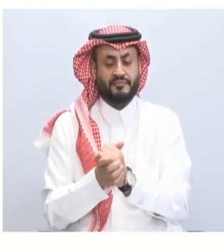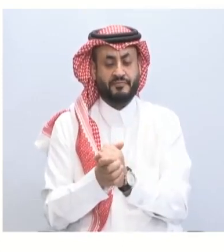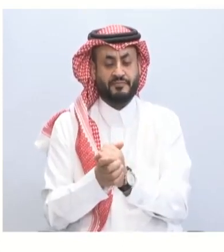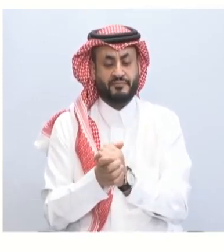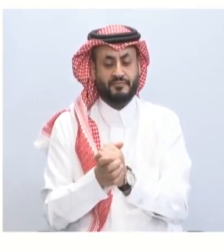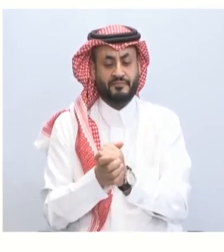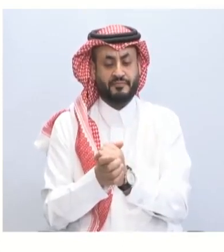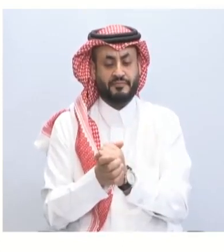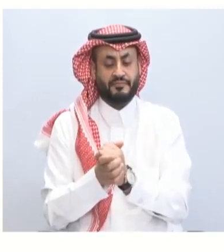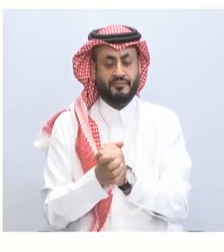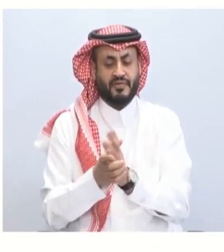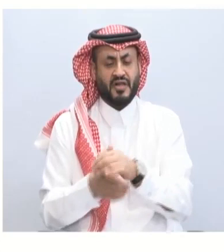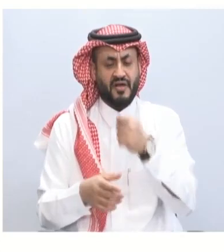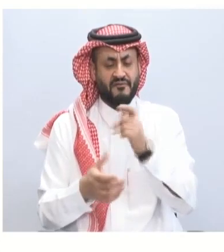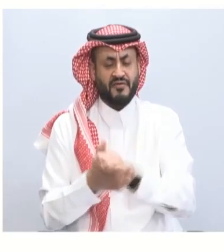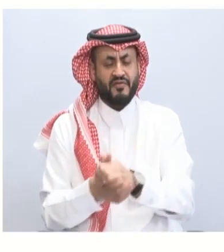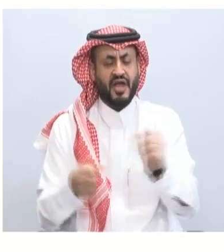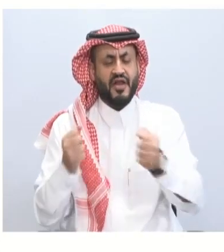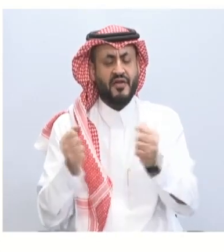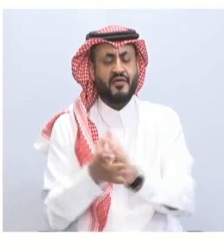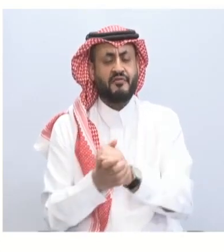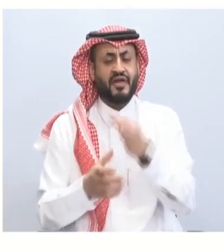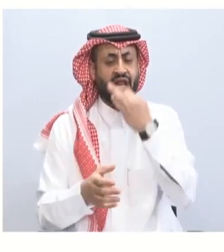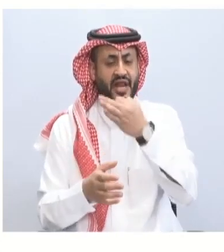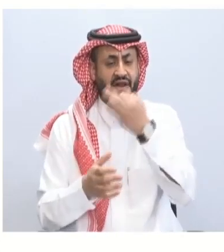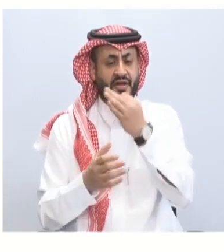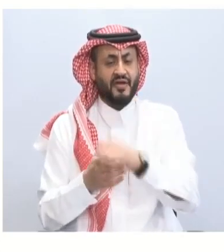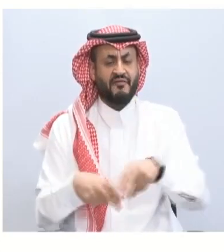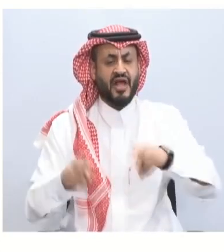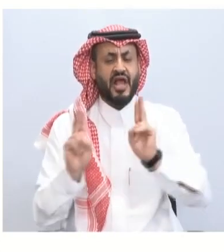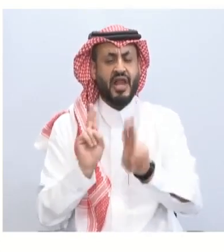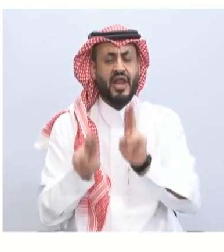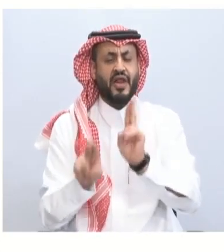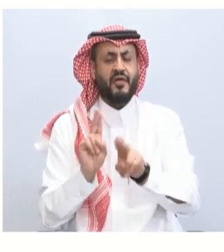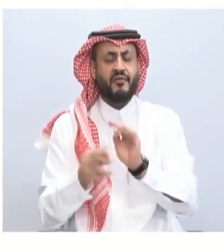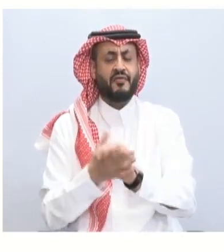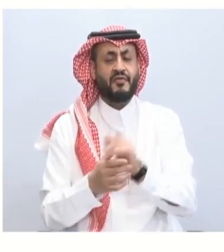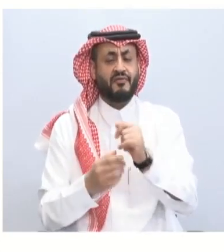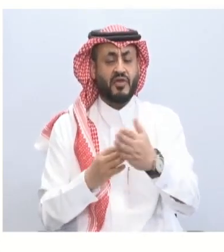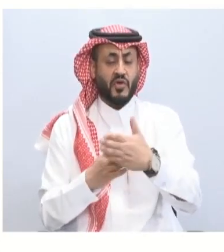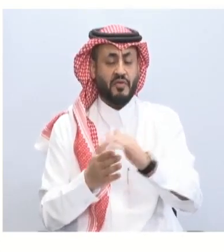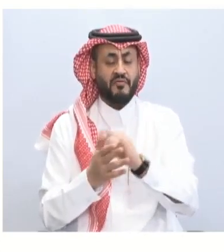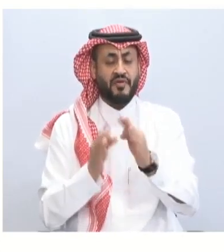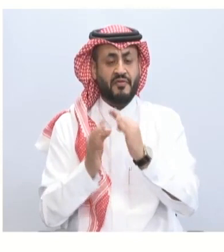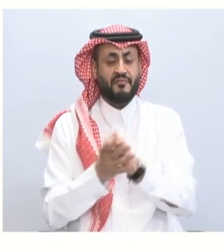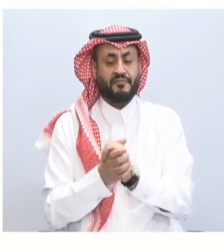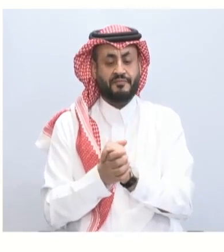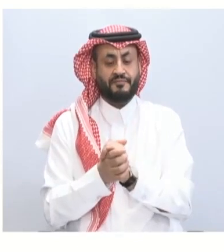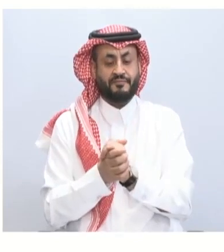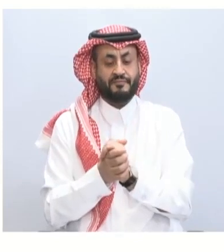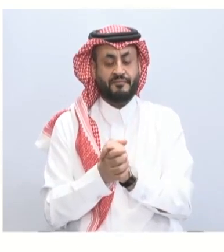speak. So they quickly revised their views on language competence and stopped being over-concerned with potential errors.